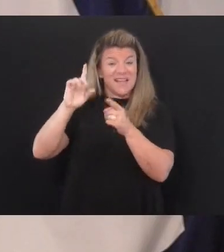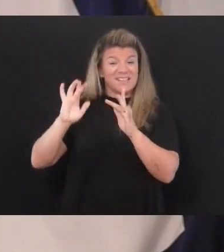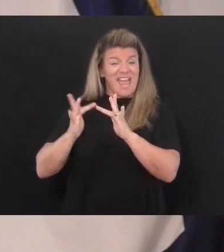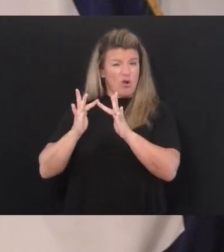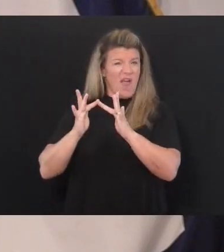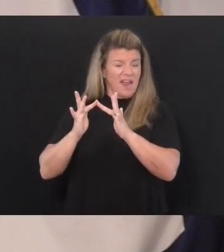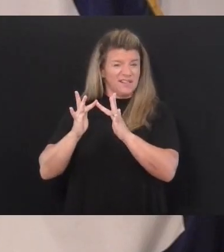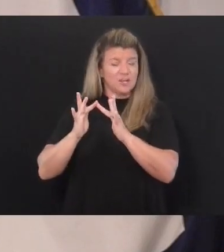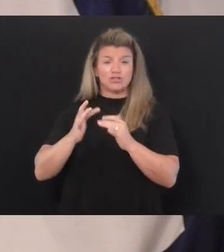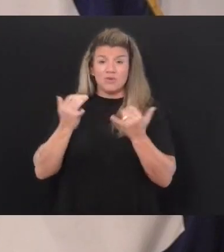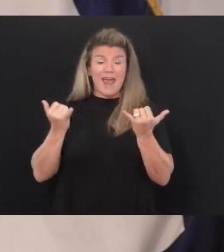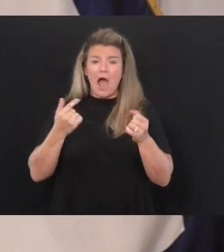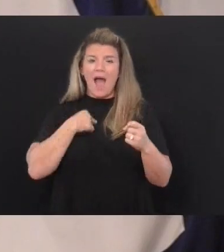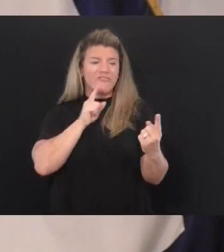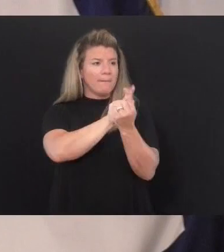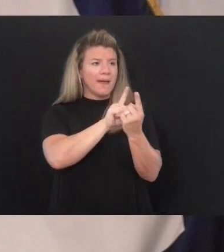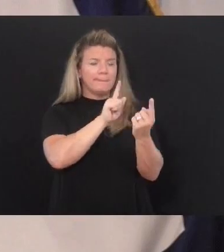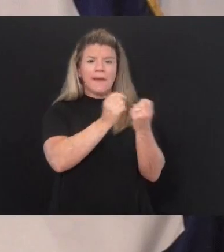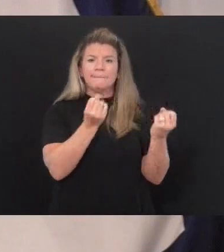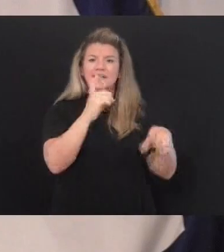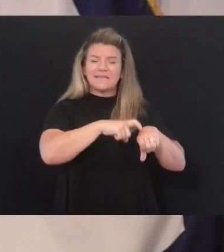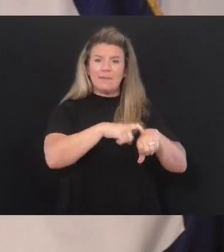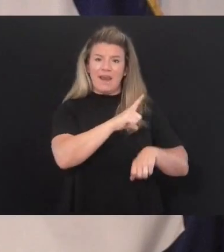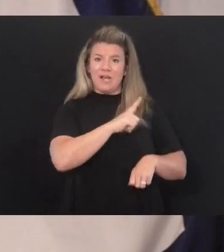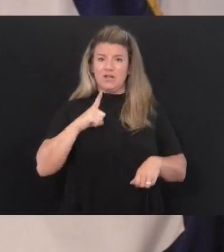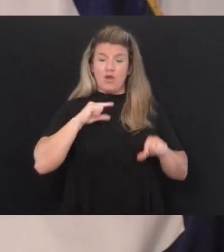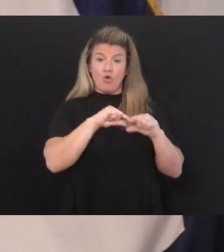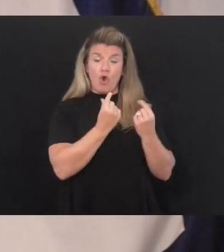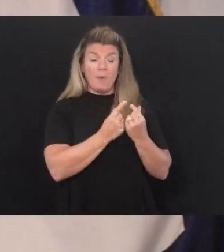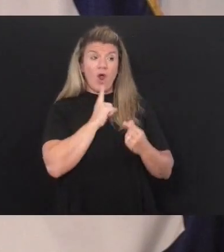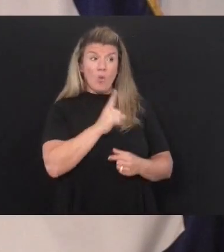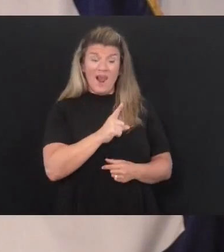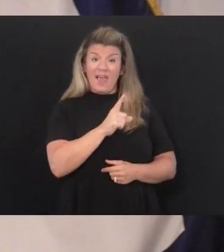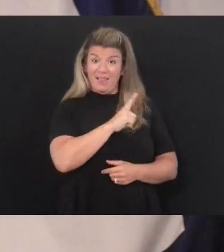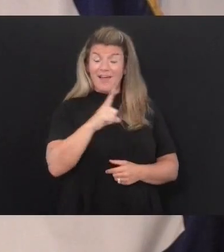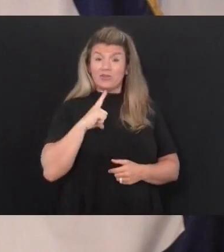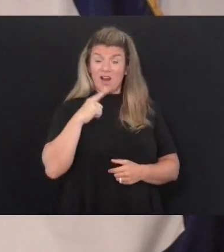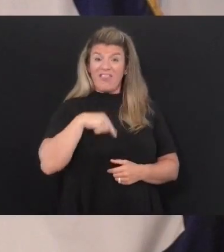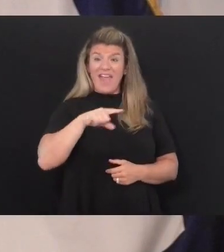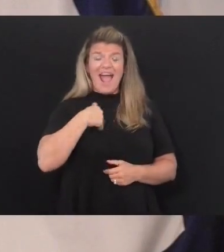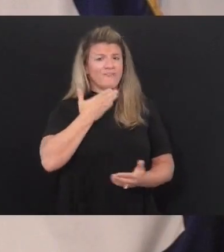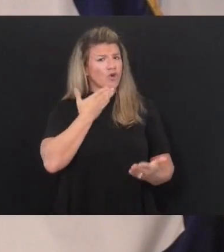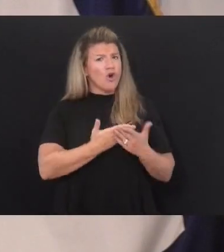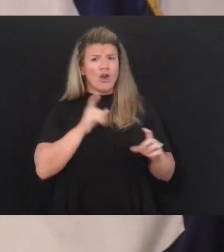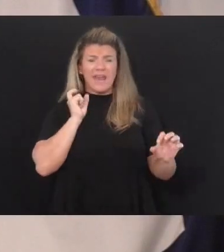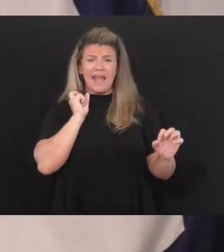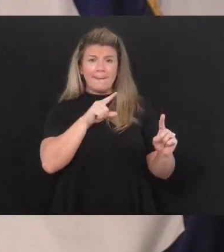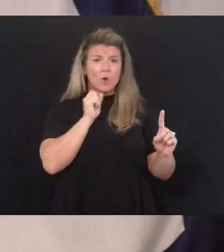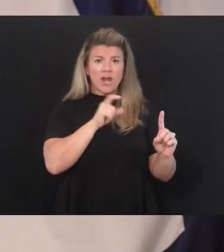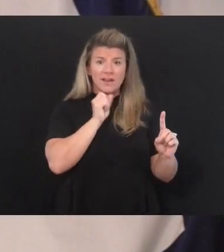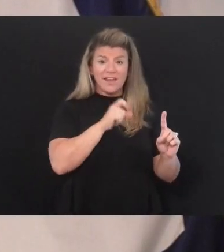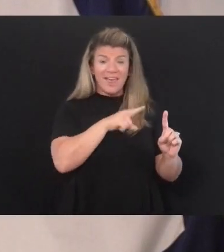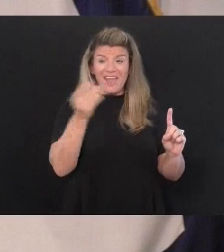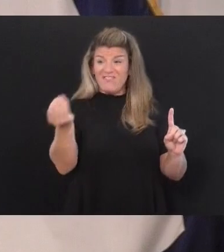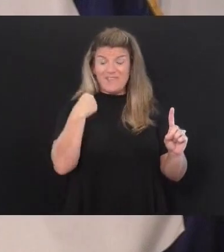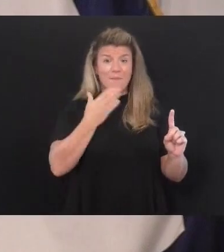last Friday. Our RT number is at 1.36 in West Virginia, and that is the